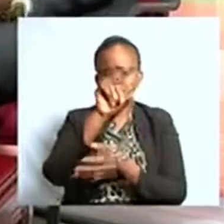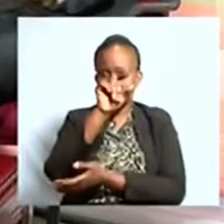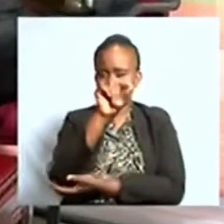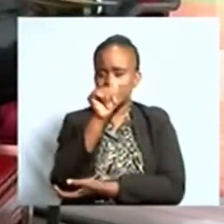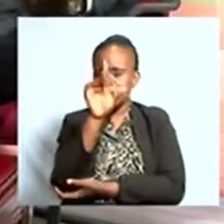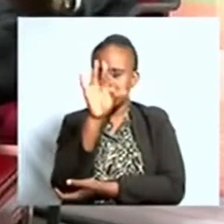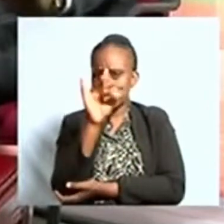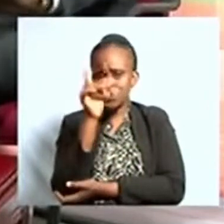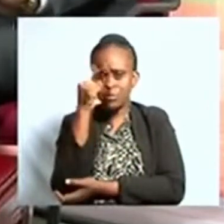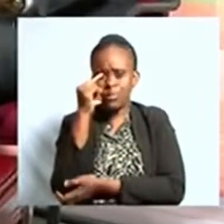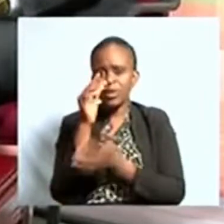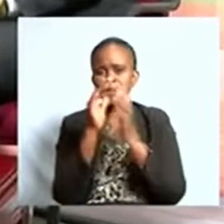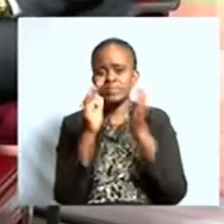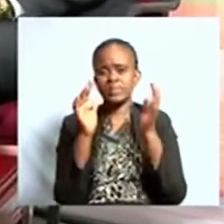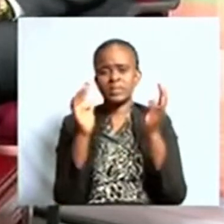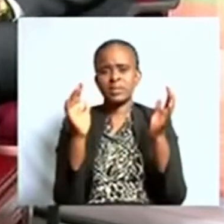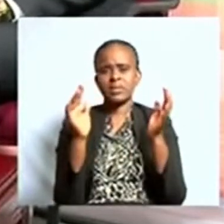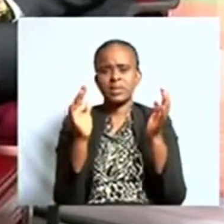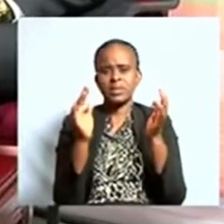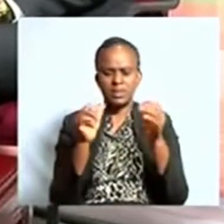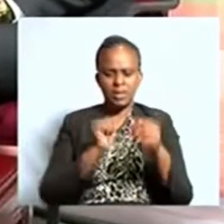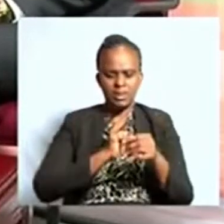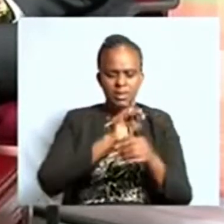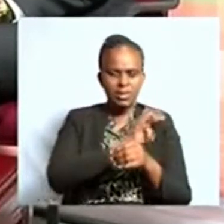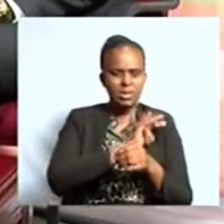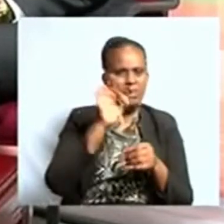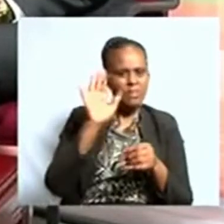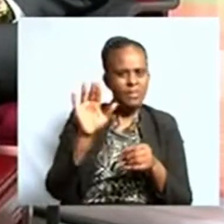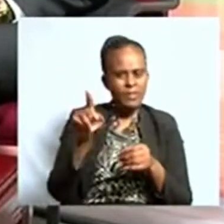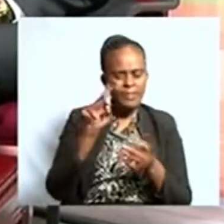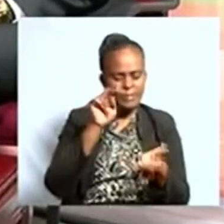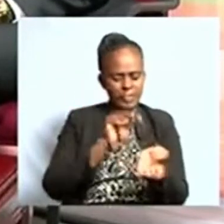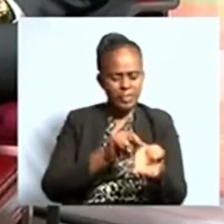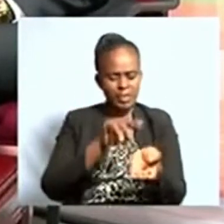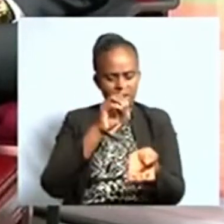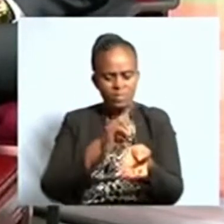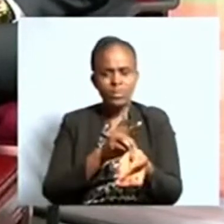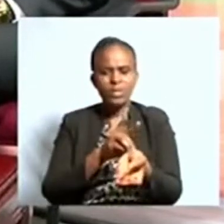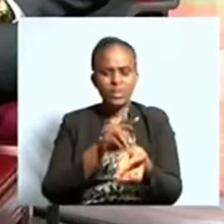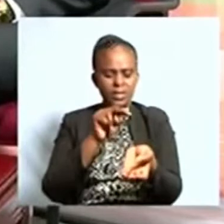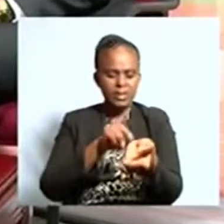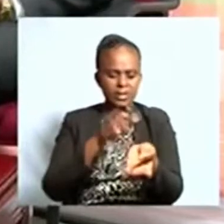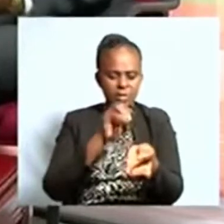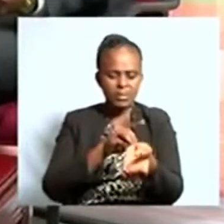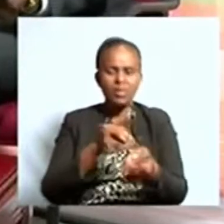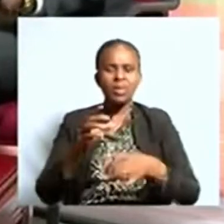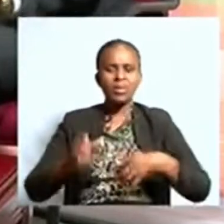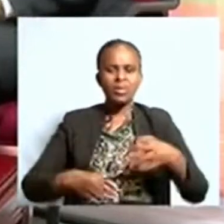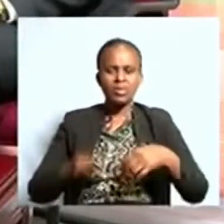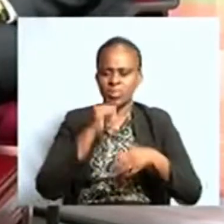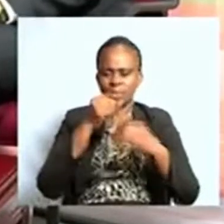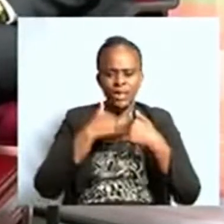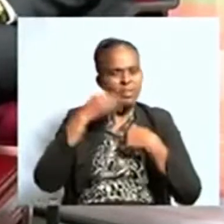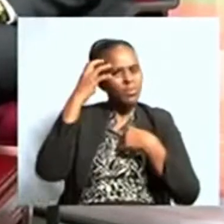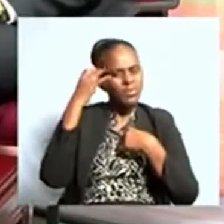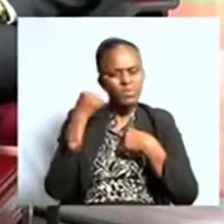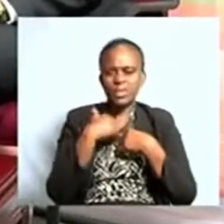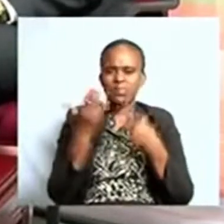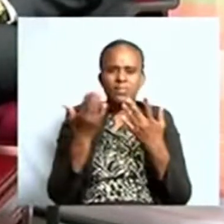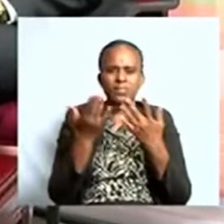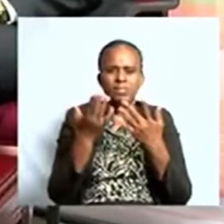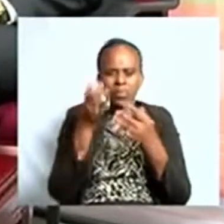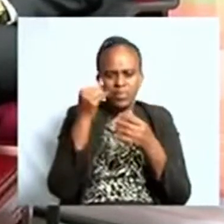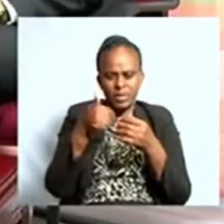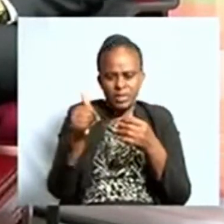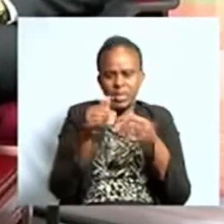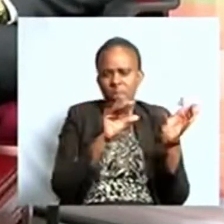for expansion. And staff there, nurses and medical personnel, are complaining they don't have office space because they were told